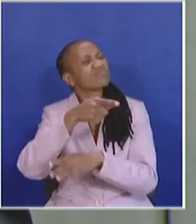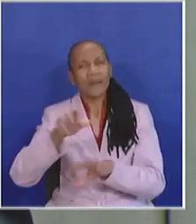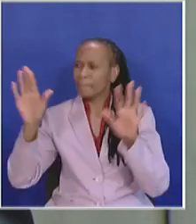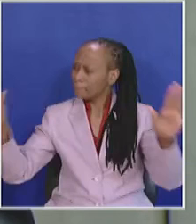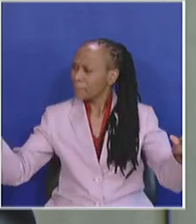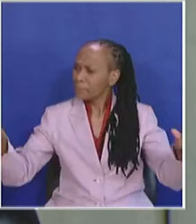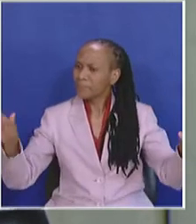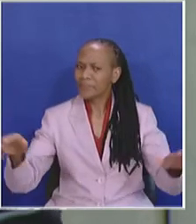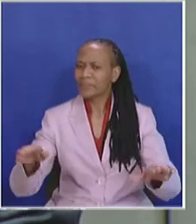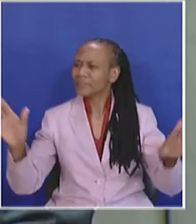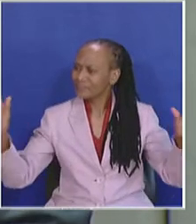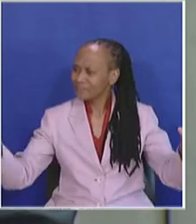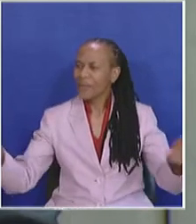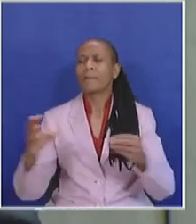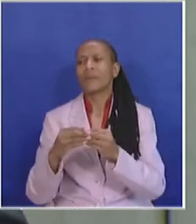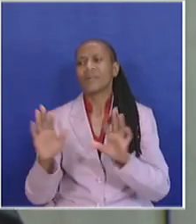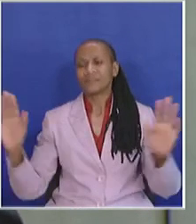speaker.